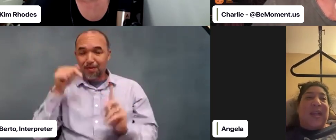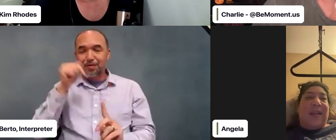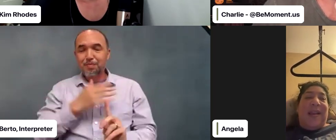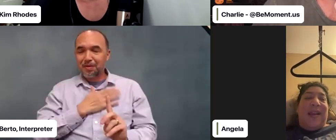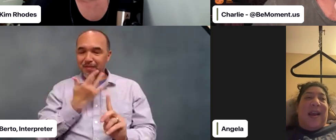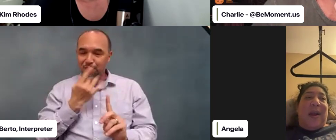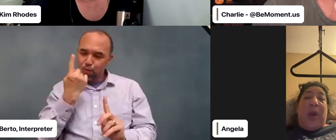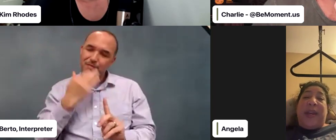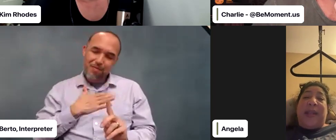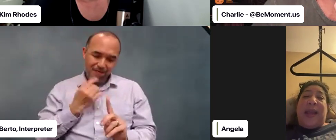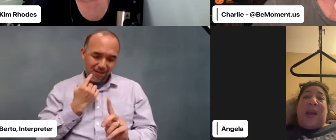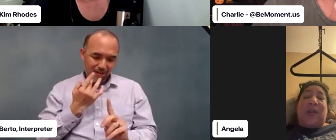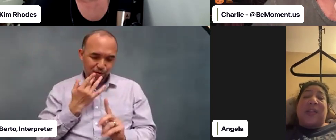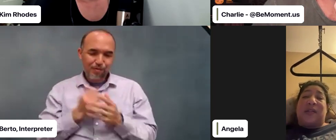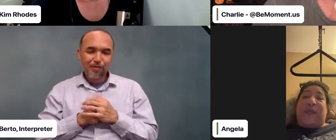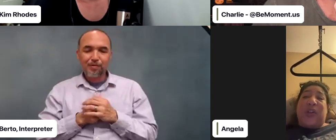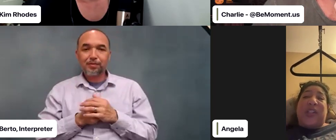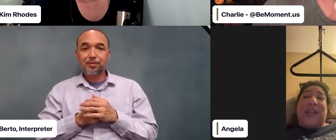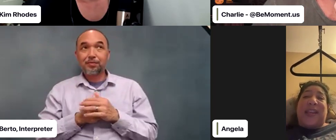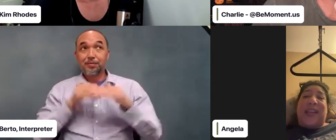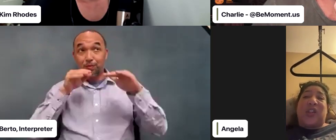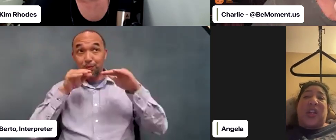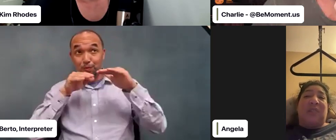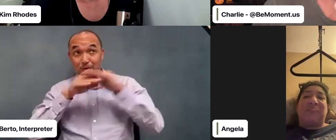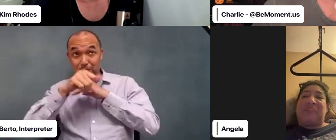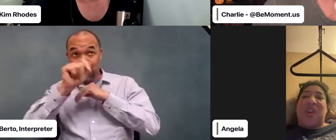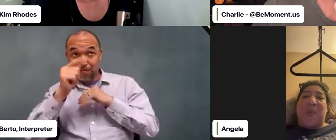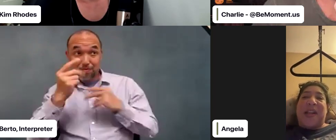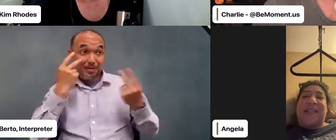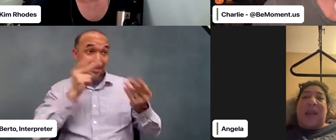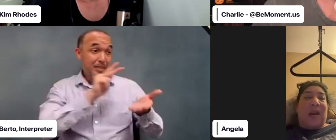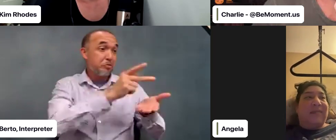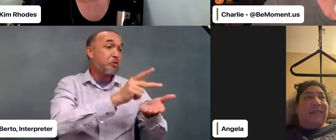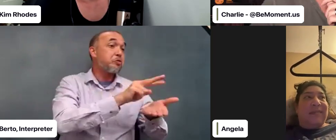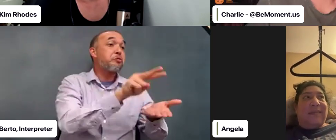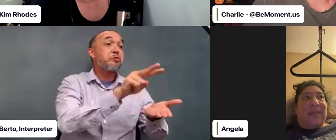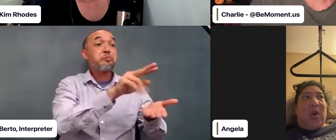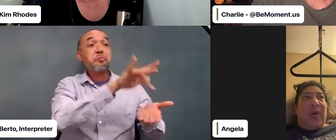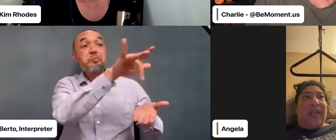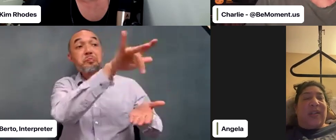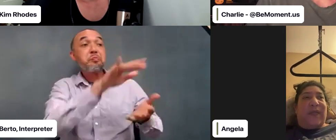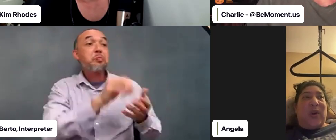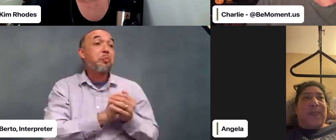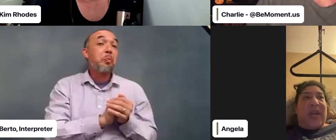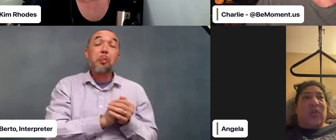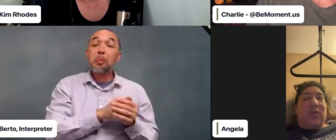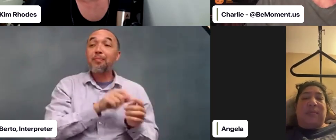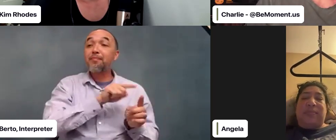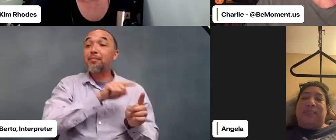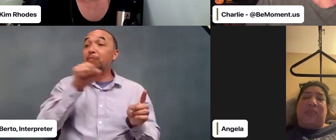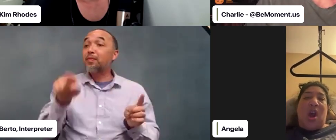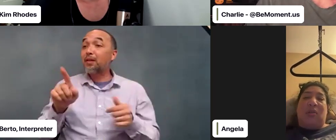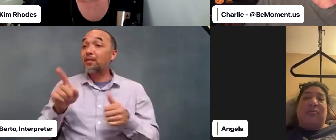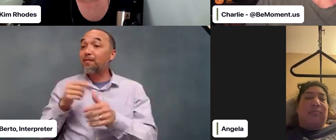favorites. I went in the house, you first see the kitchen, nobody's there. Go into the first